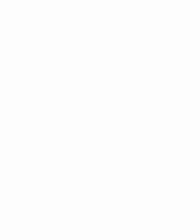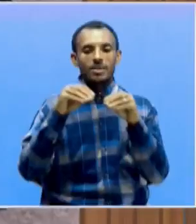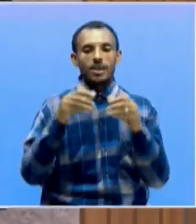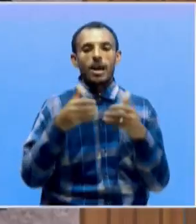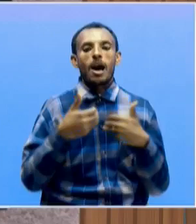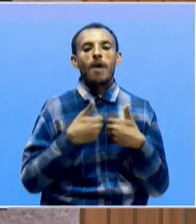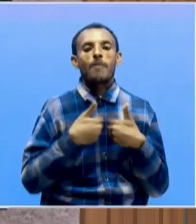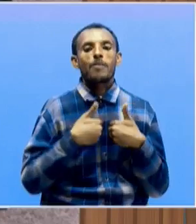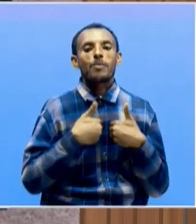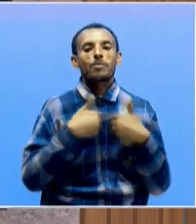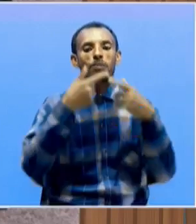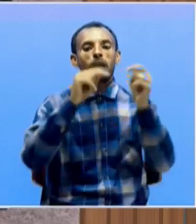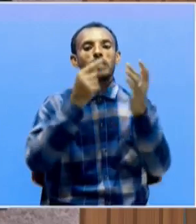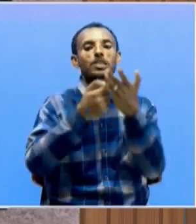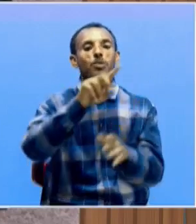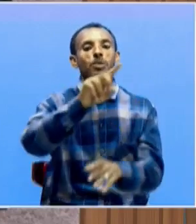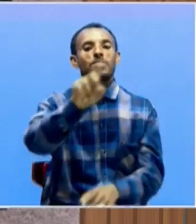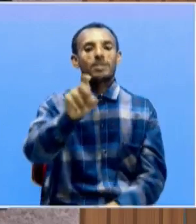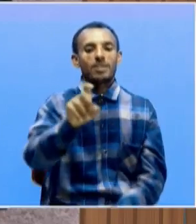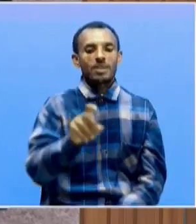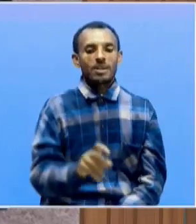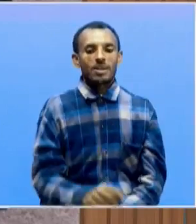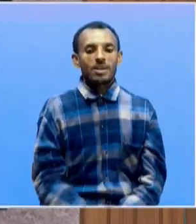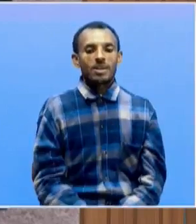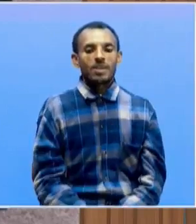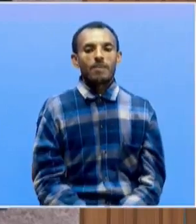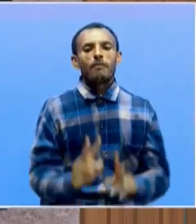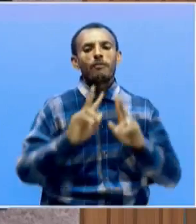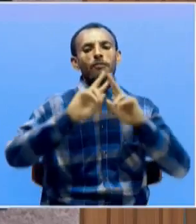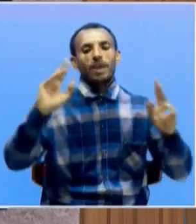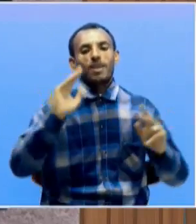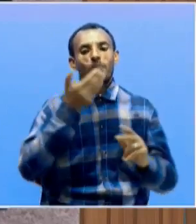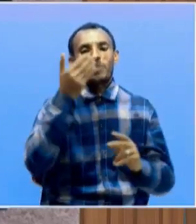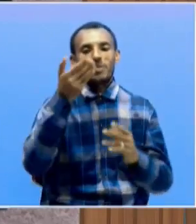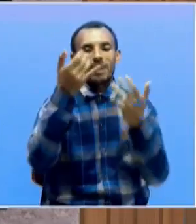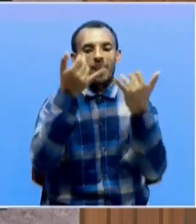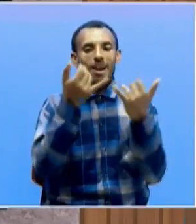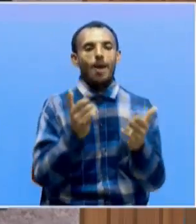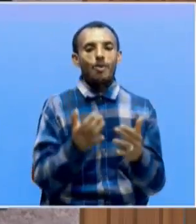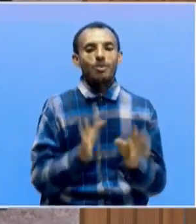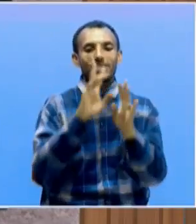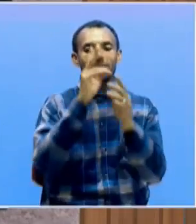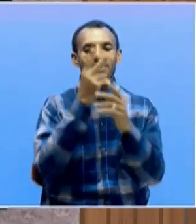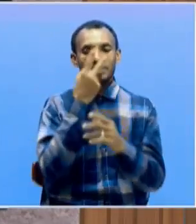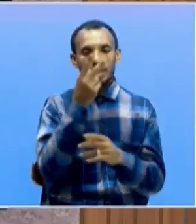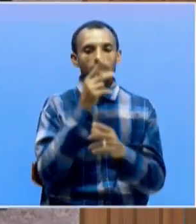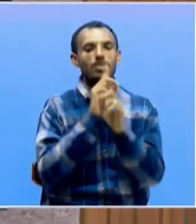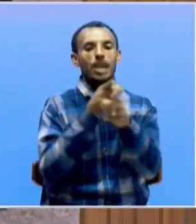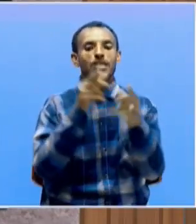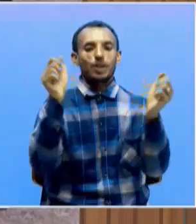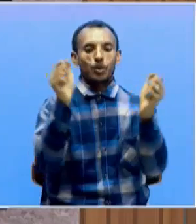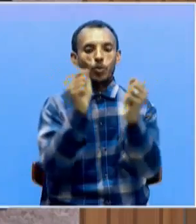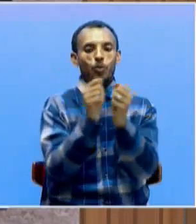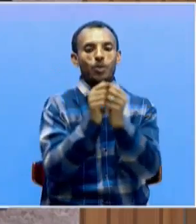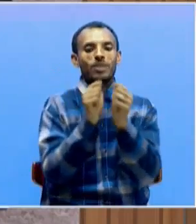Have you tried the question? Very good. Now, let's see the answer